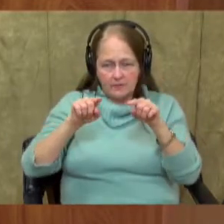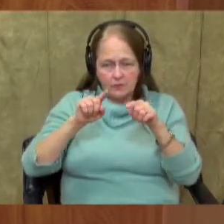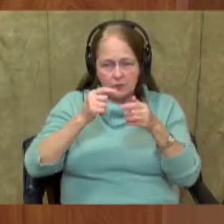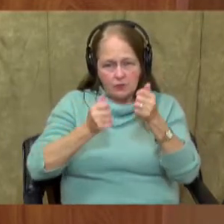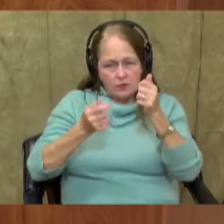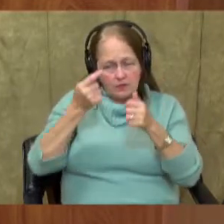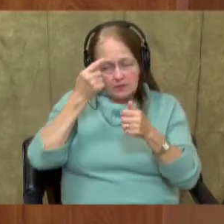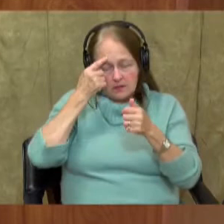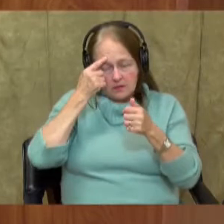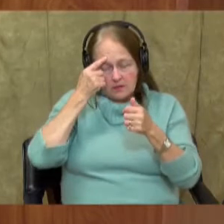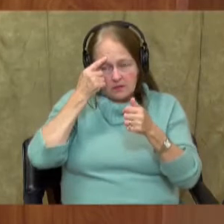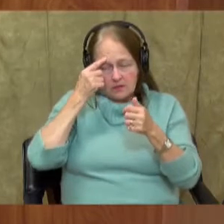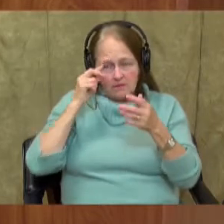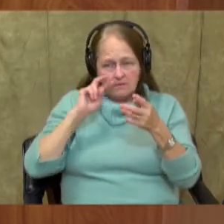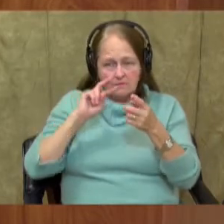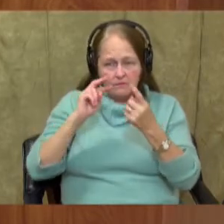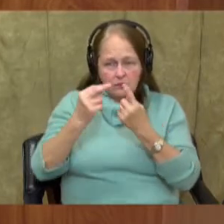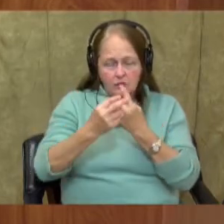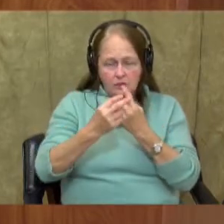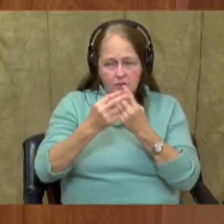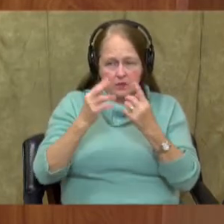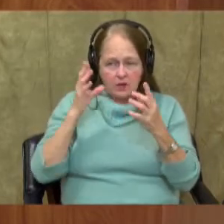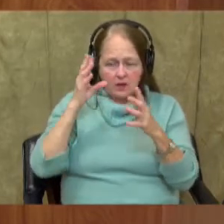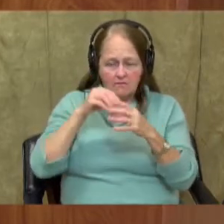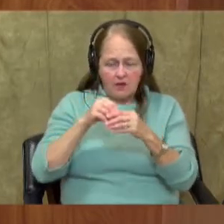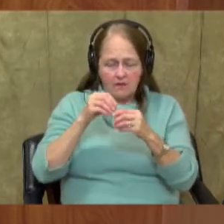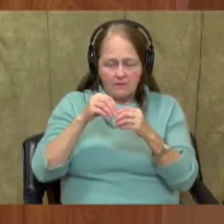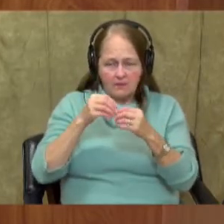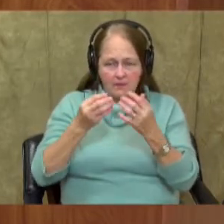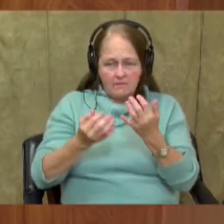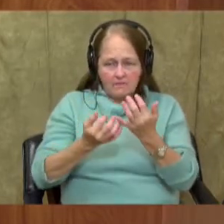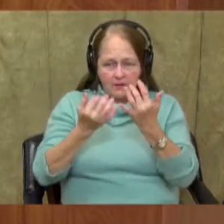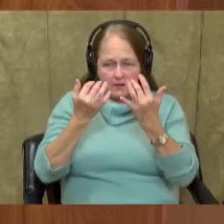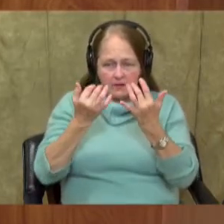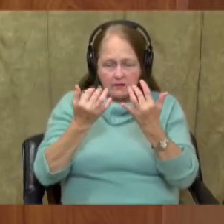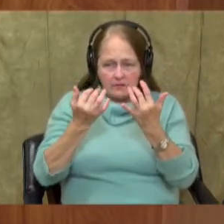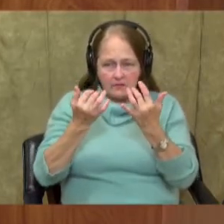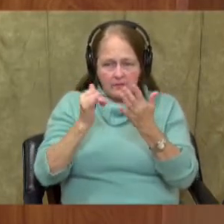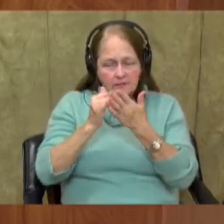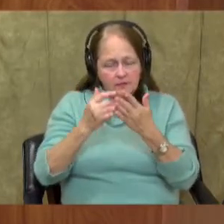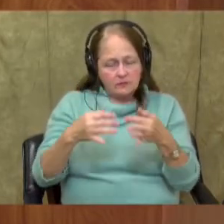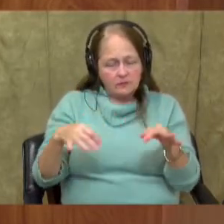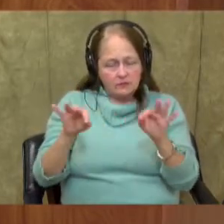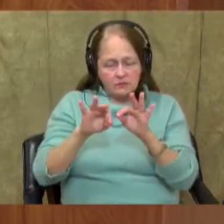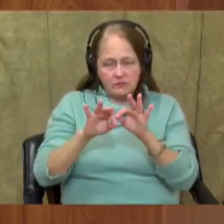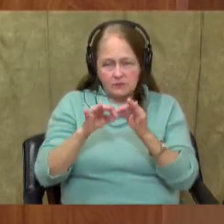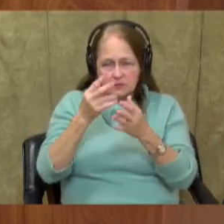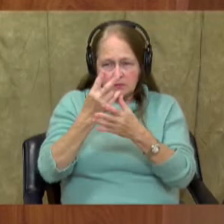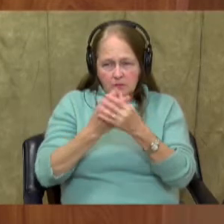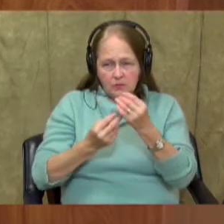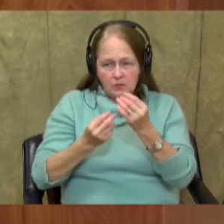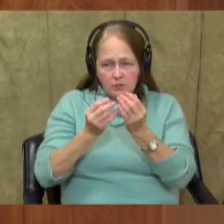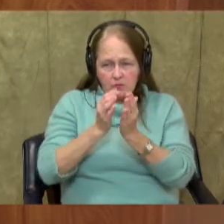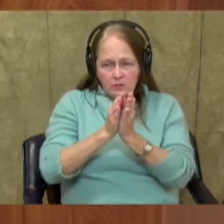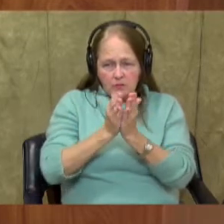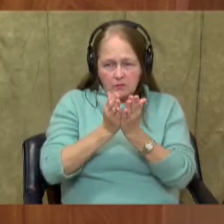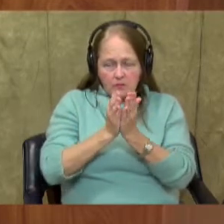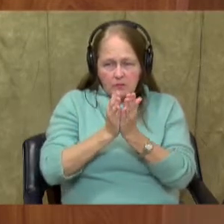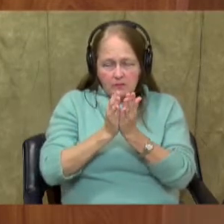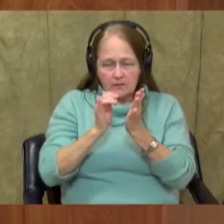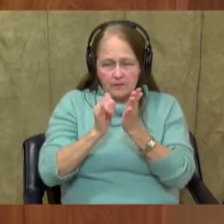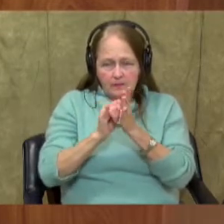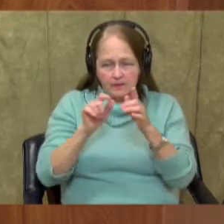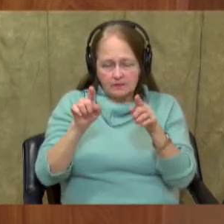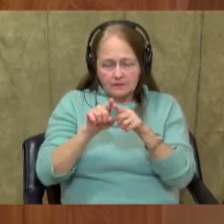you think focuses on the viewpoints of people involved in the fire? And this is important because both of these books talk about the